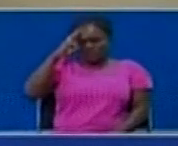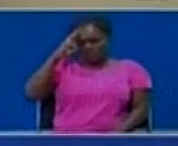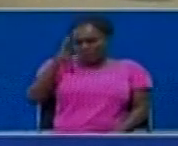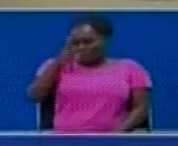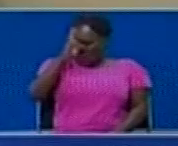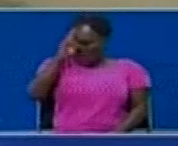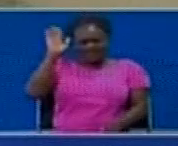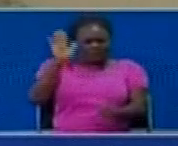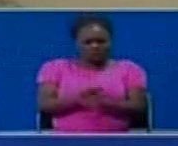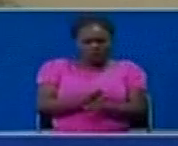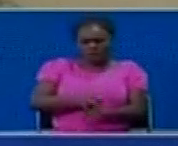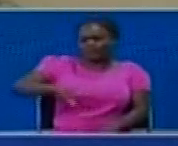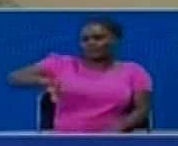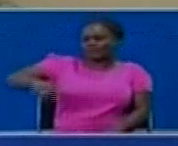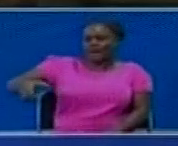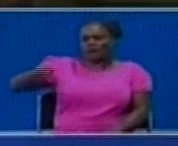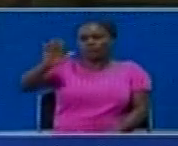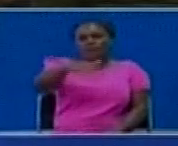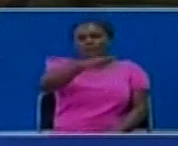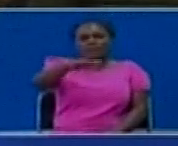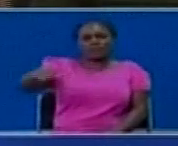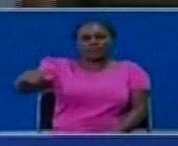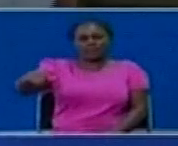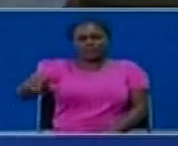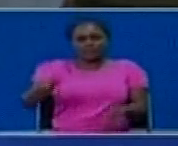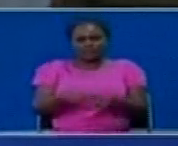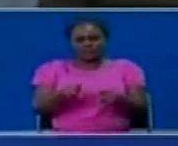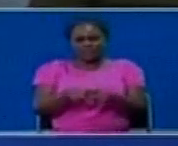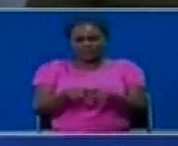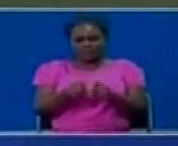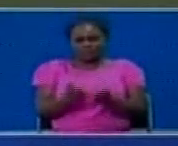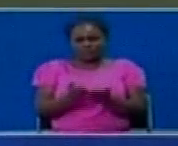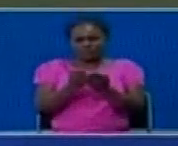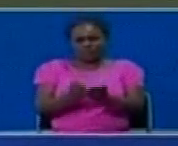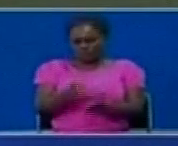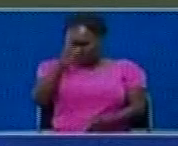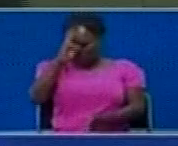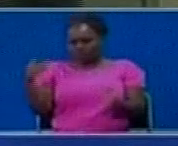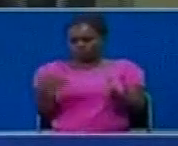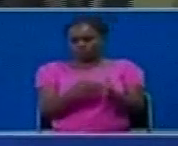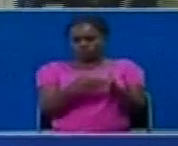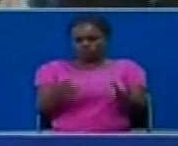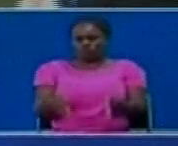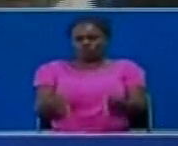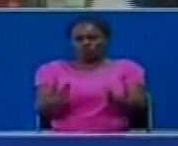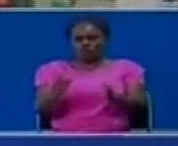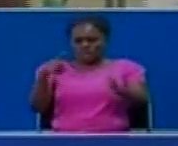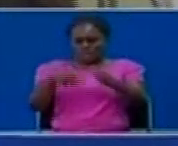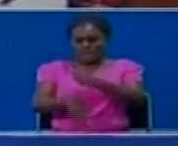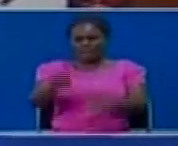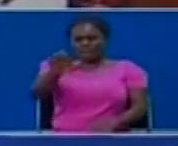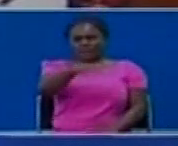had police officers all over Parliament precincts and even went ahead and barricaded some of the roads leading to